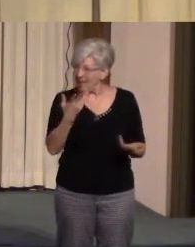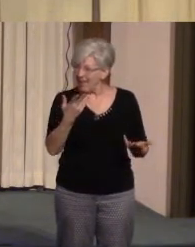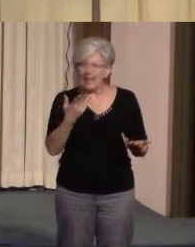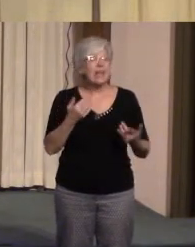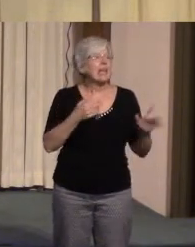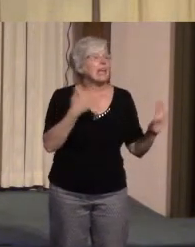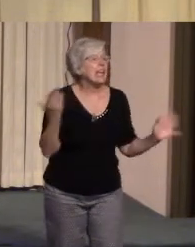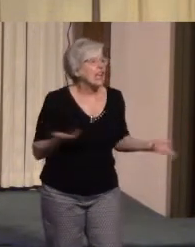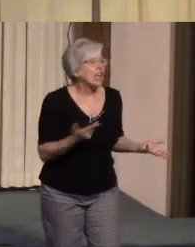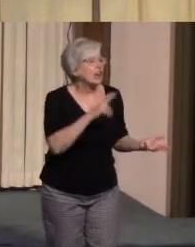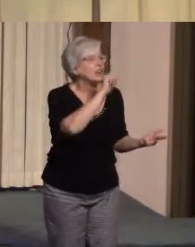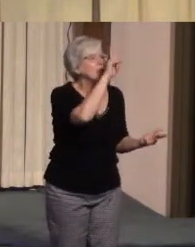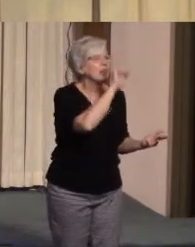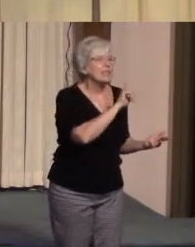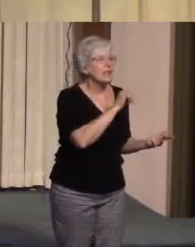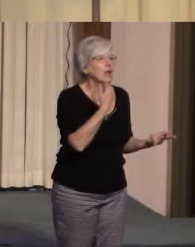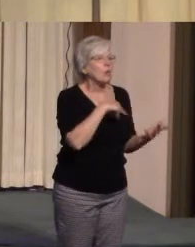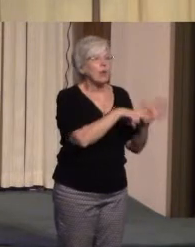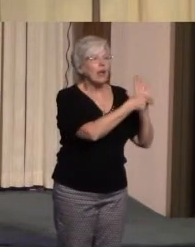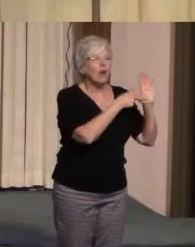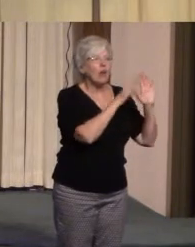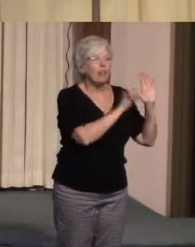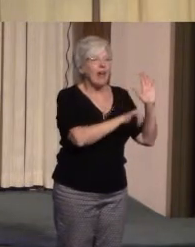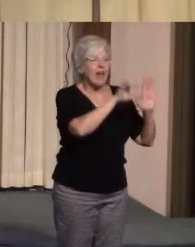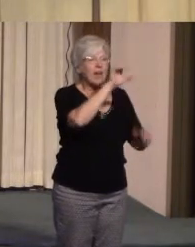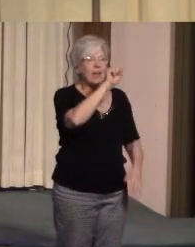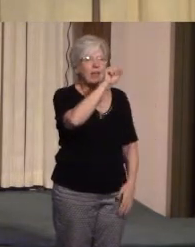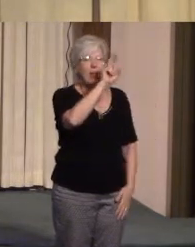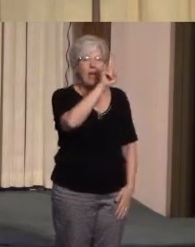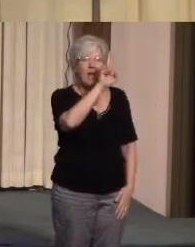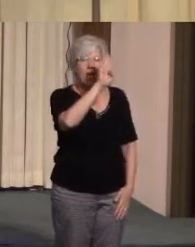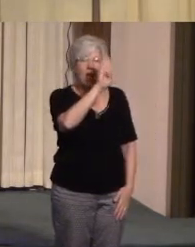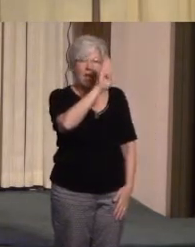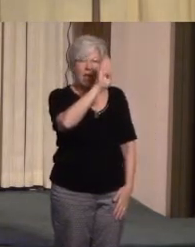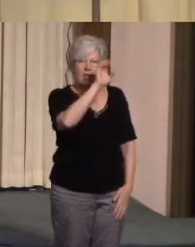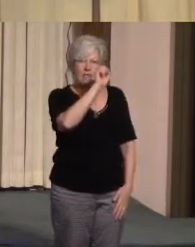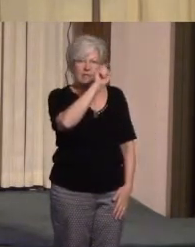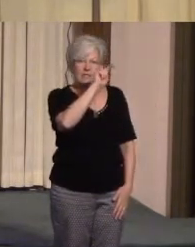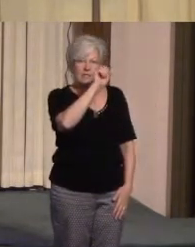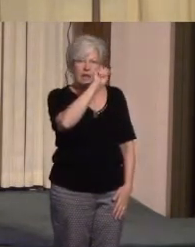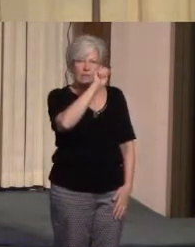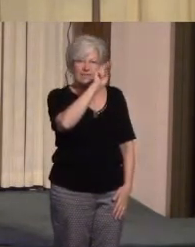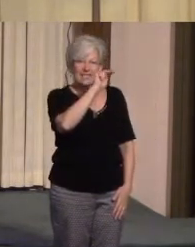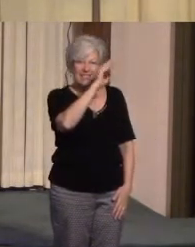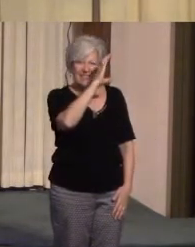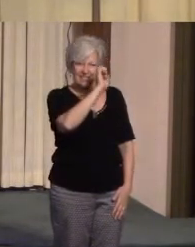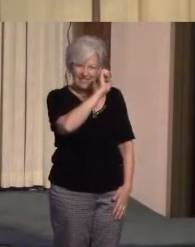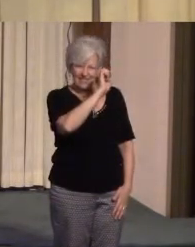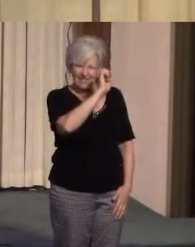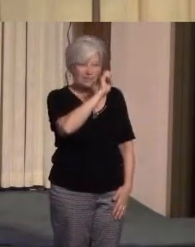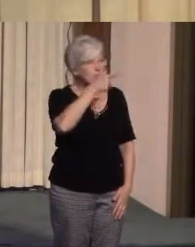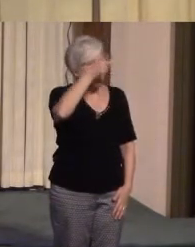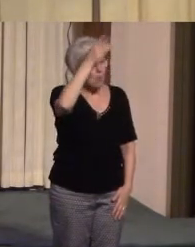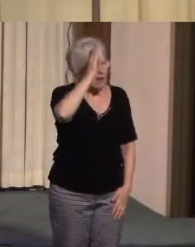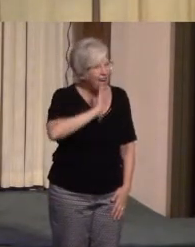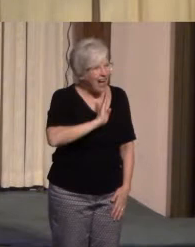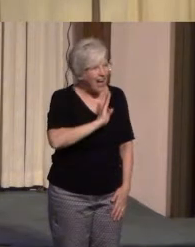and in unity we call that stuff substance, right? So God is that substance